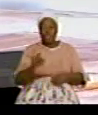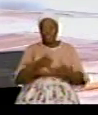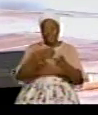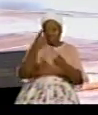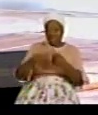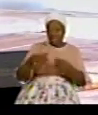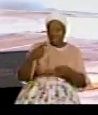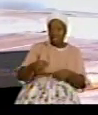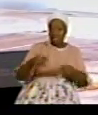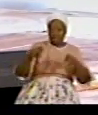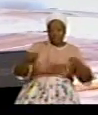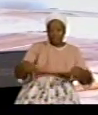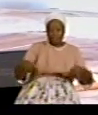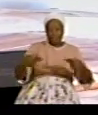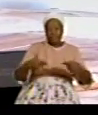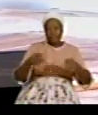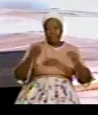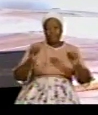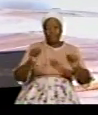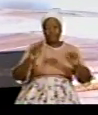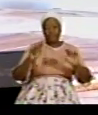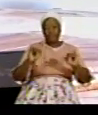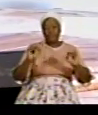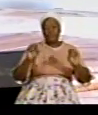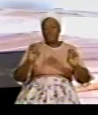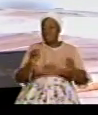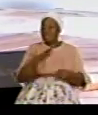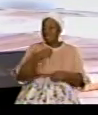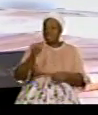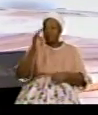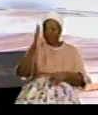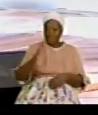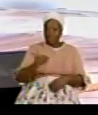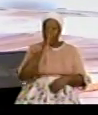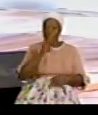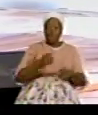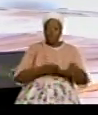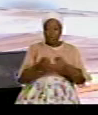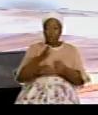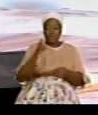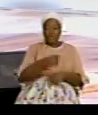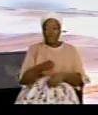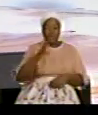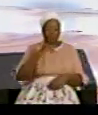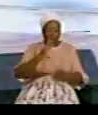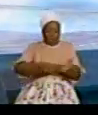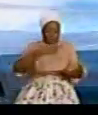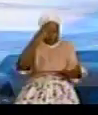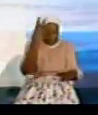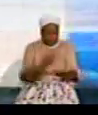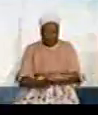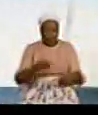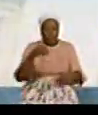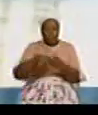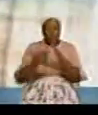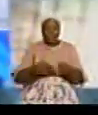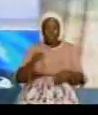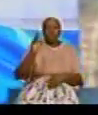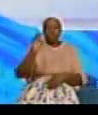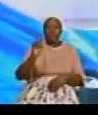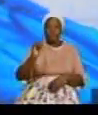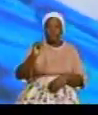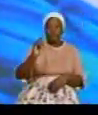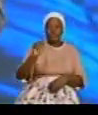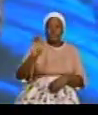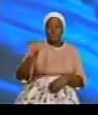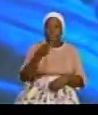the Pharisees and the preachers being controlled by them will fall into the ditch. And if the preacher, the